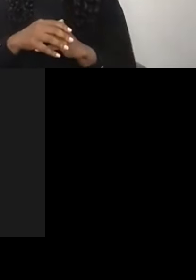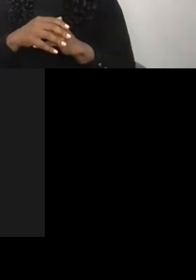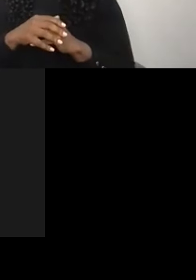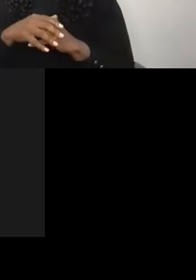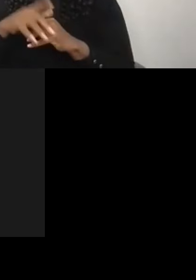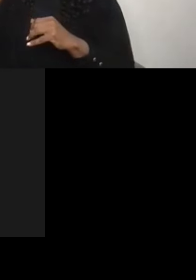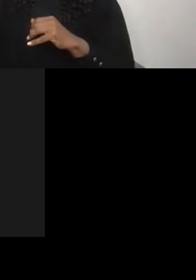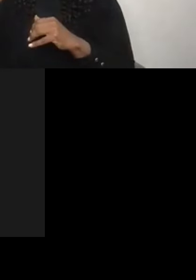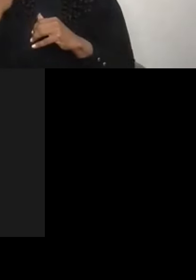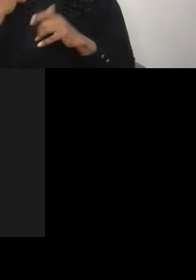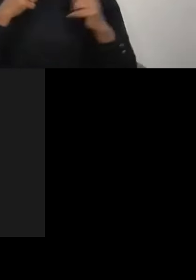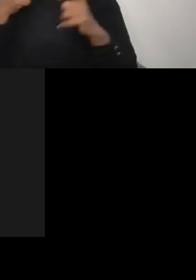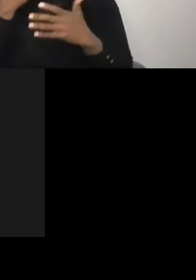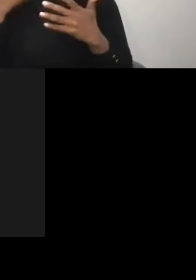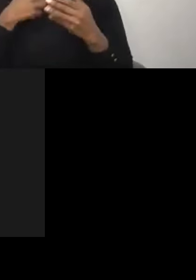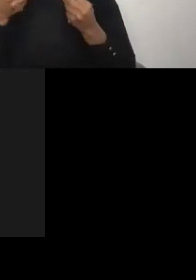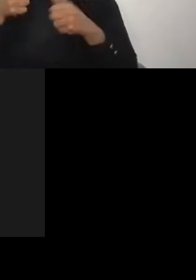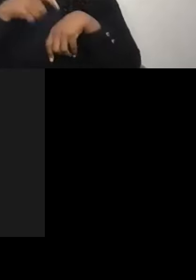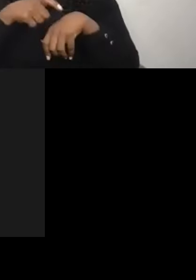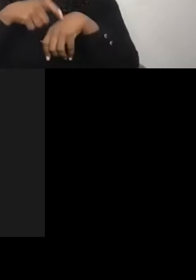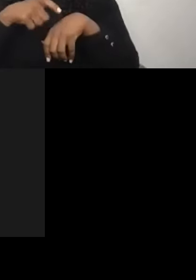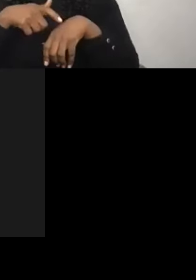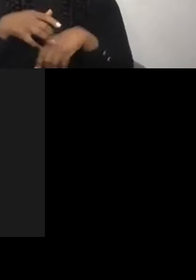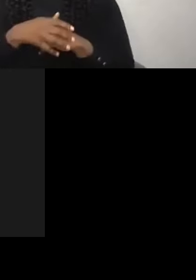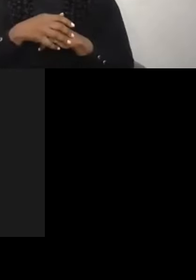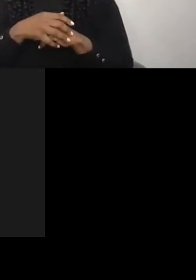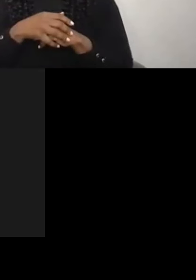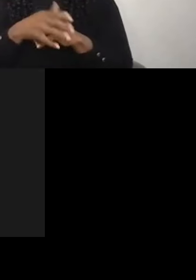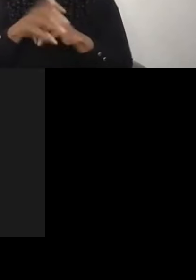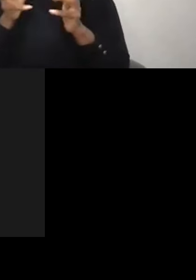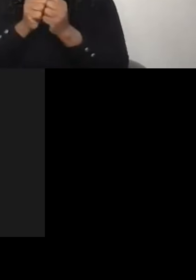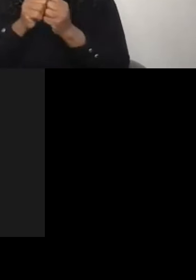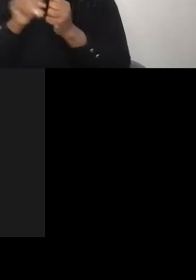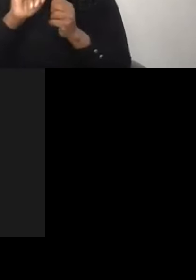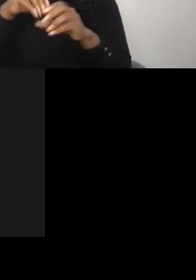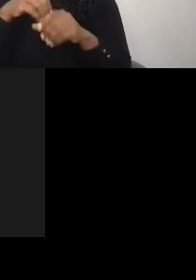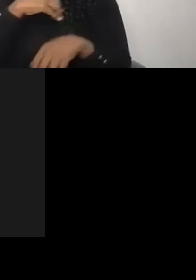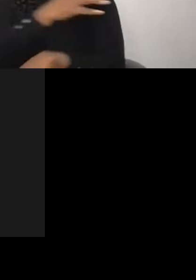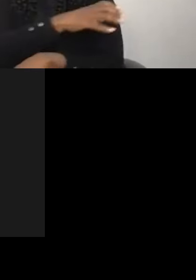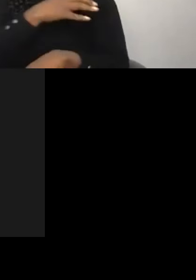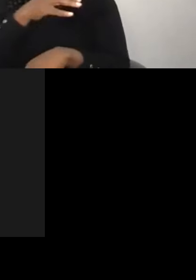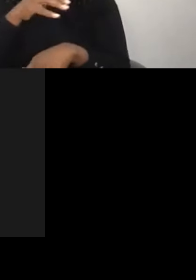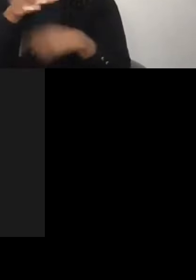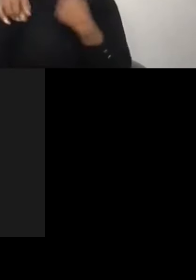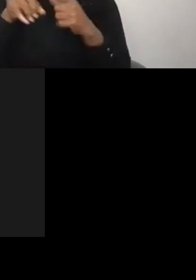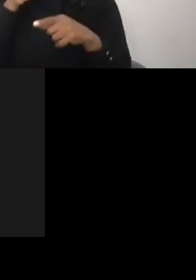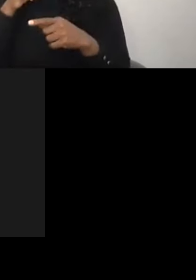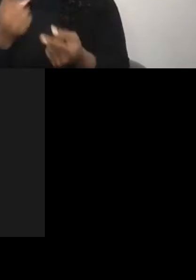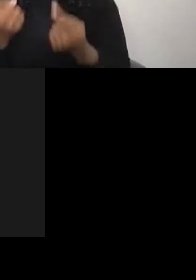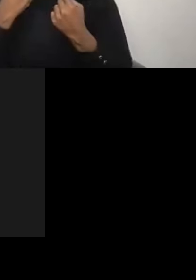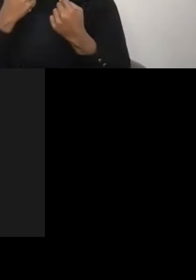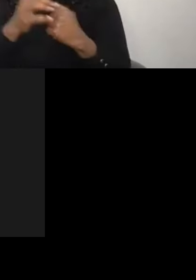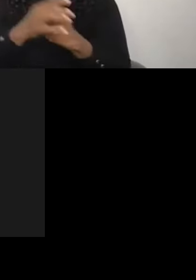I think that's one of the major things that we spend a lot of time doing and talking about even in our clinic is, you know, when kids come to see